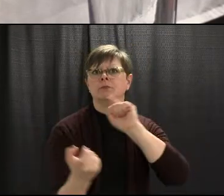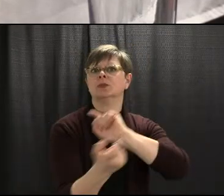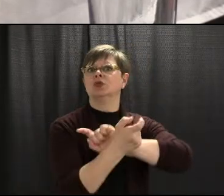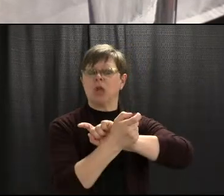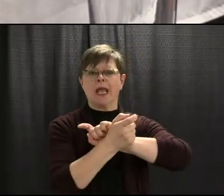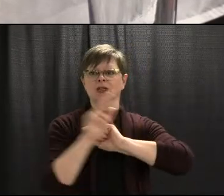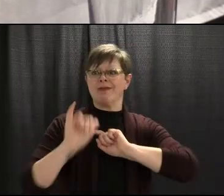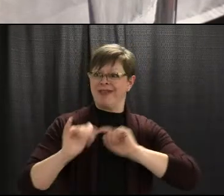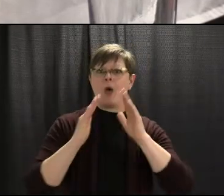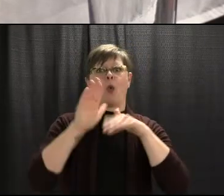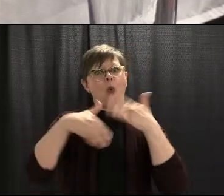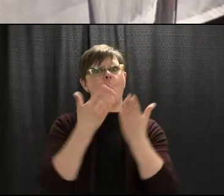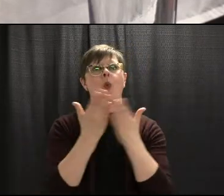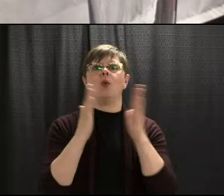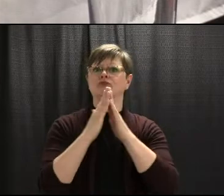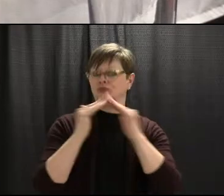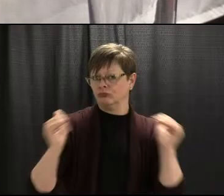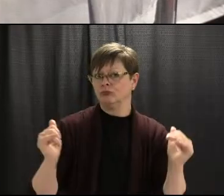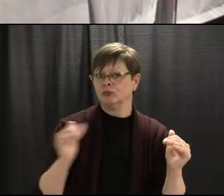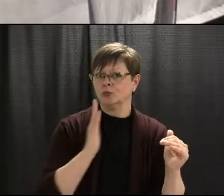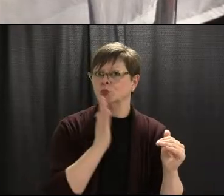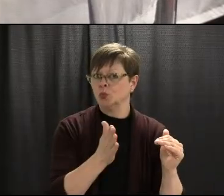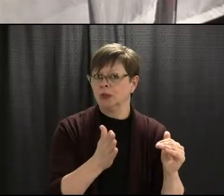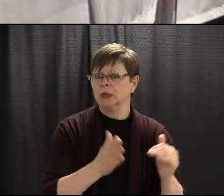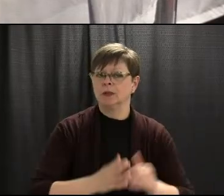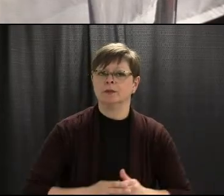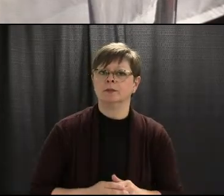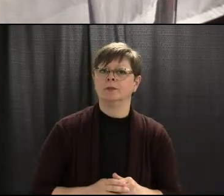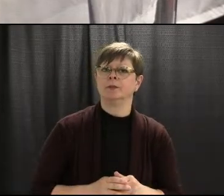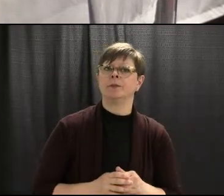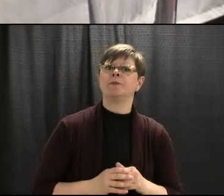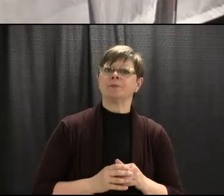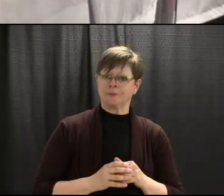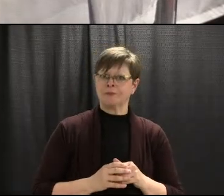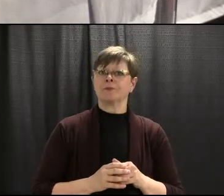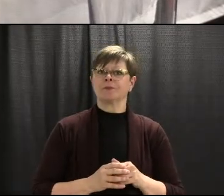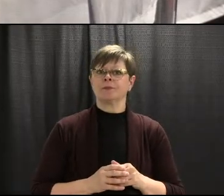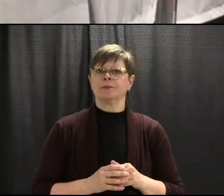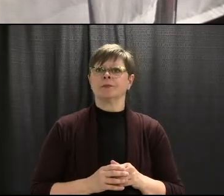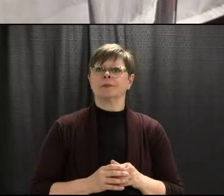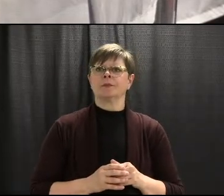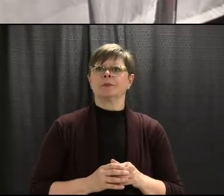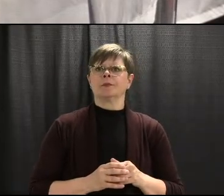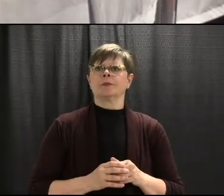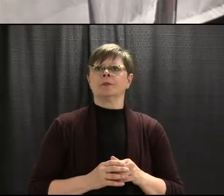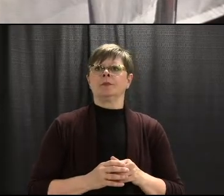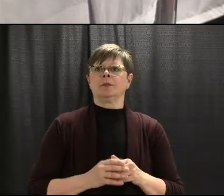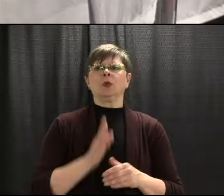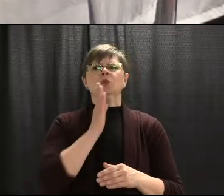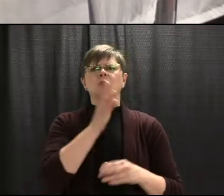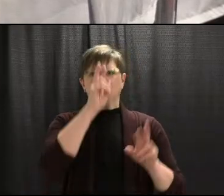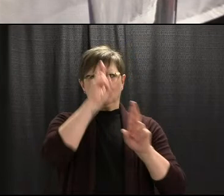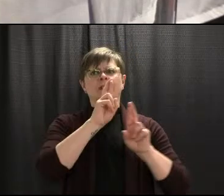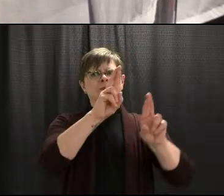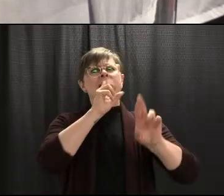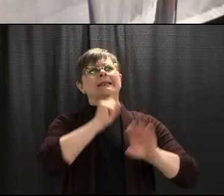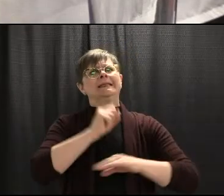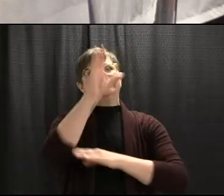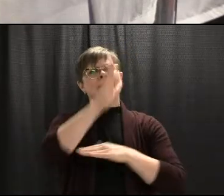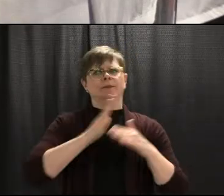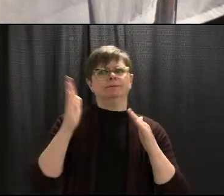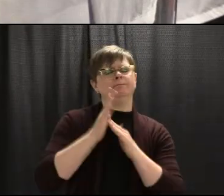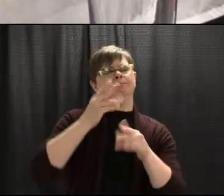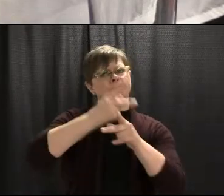the disease risk factors in individuals and in communities. So the components,